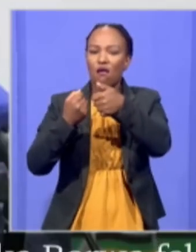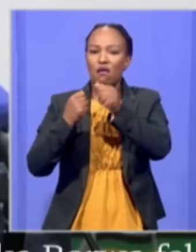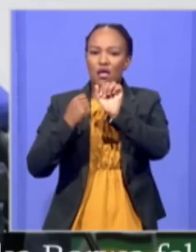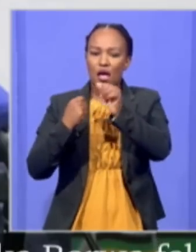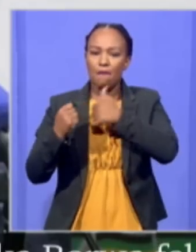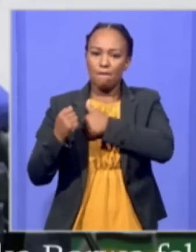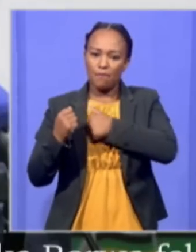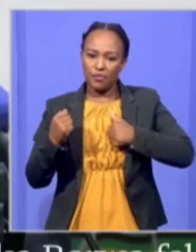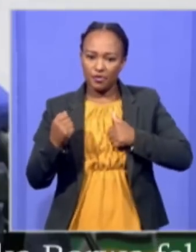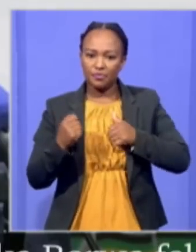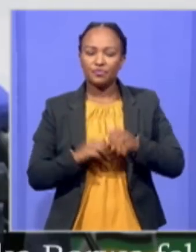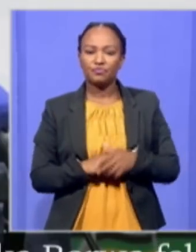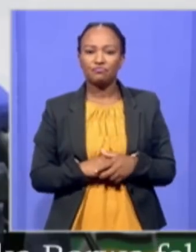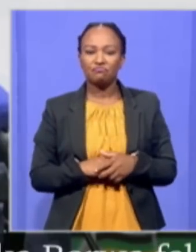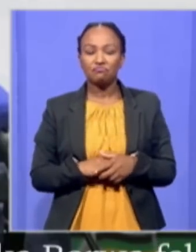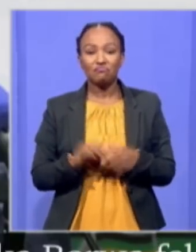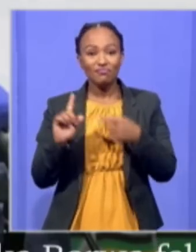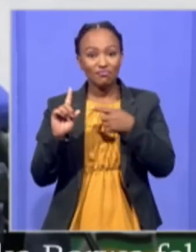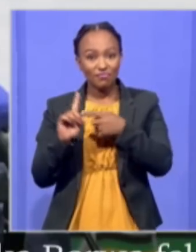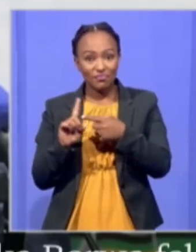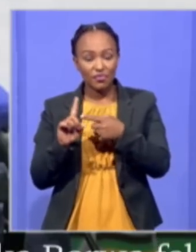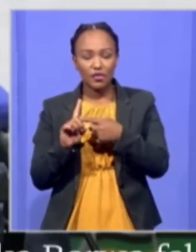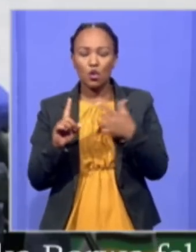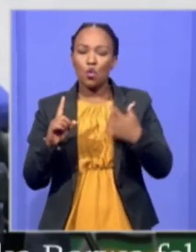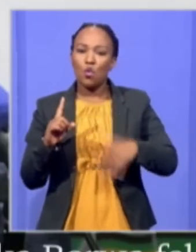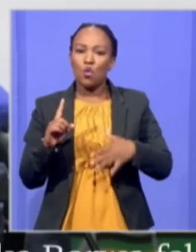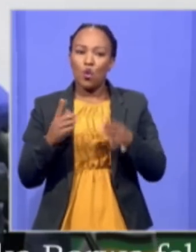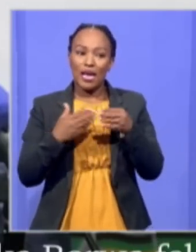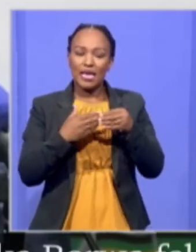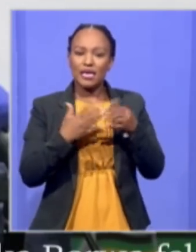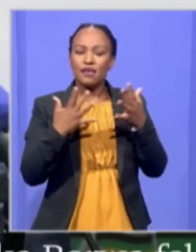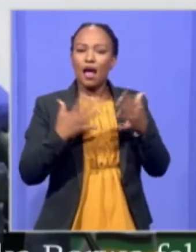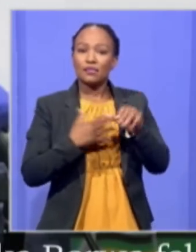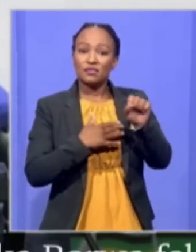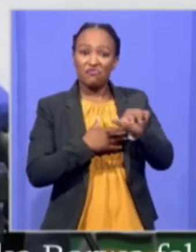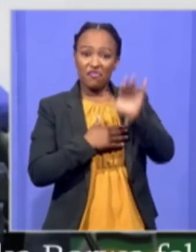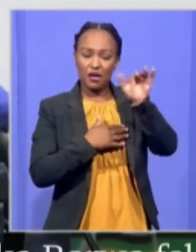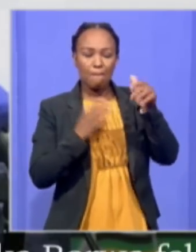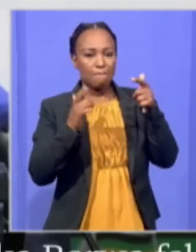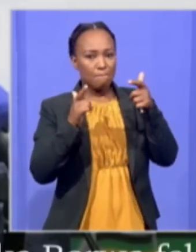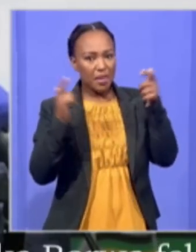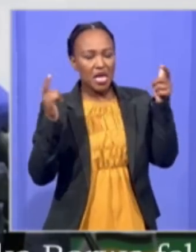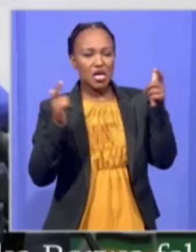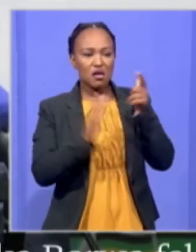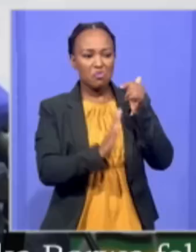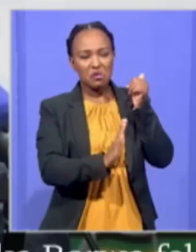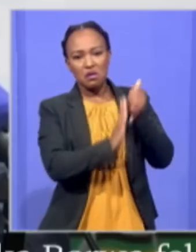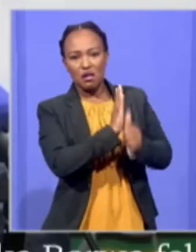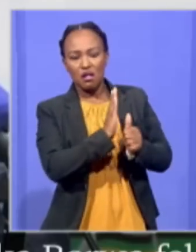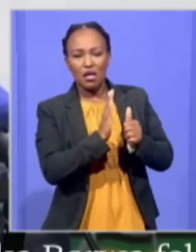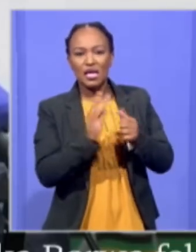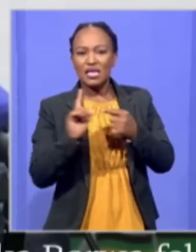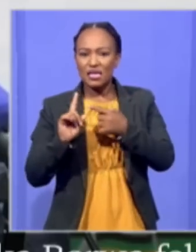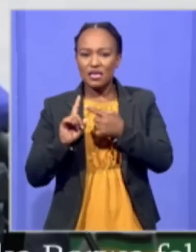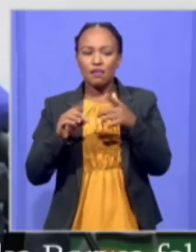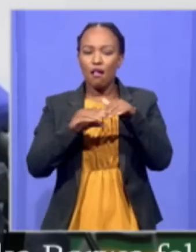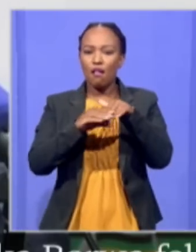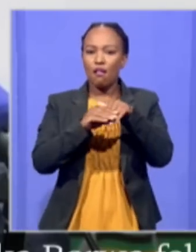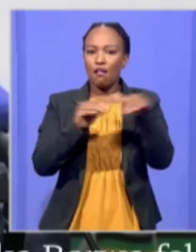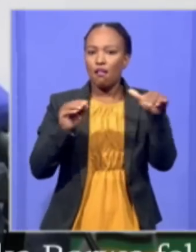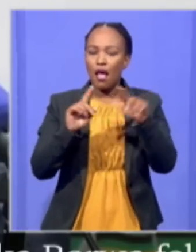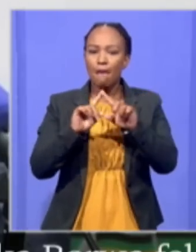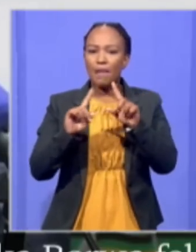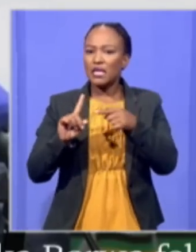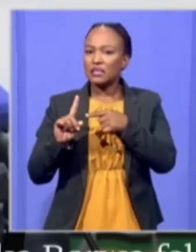South Africa of one of its greatest leaders, and his release without a full confession of his actions